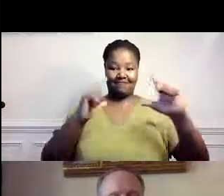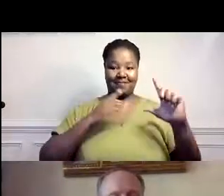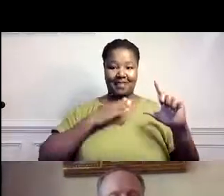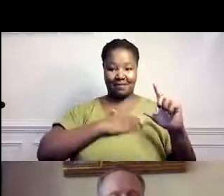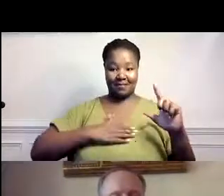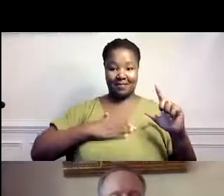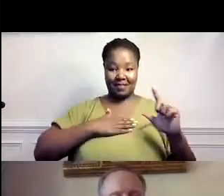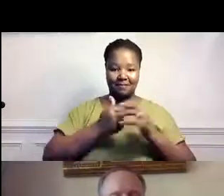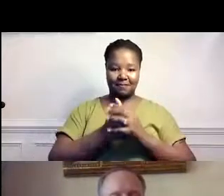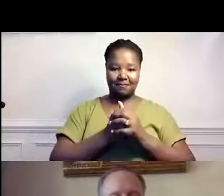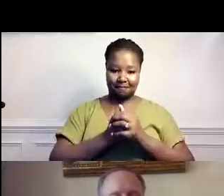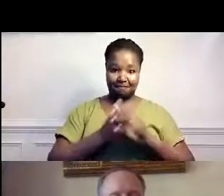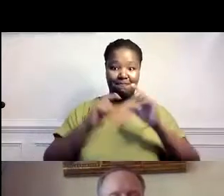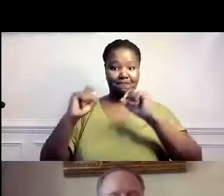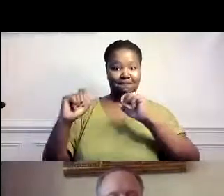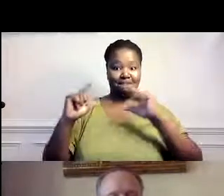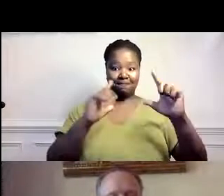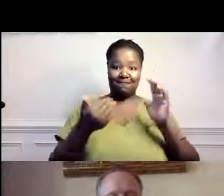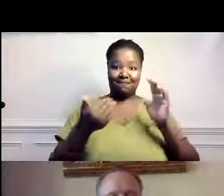And next slide.